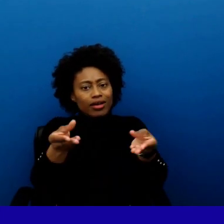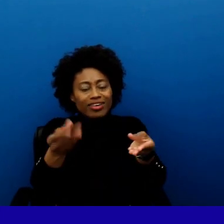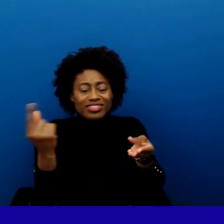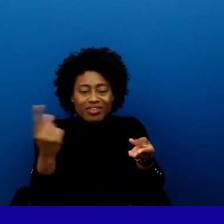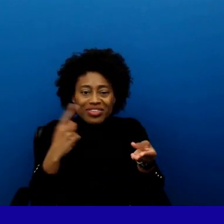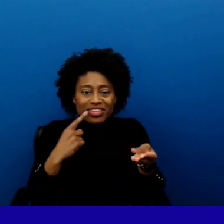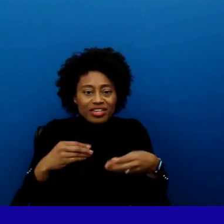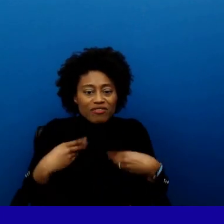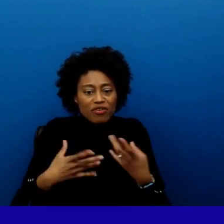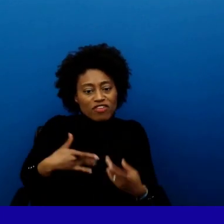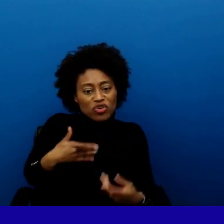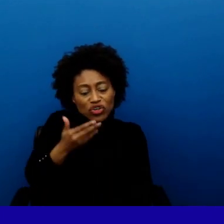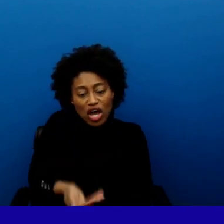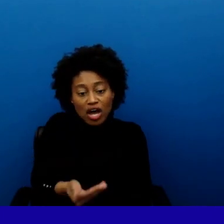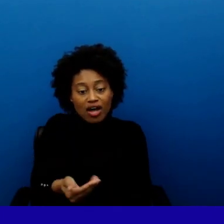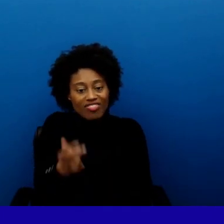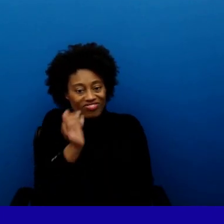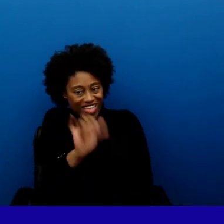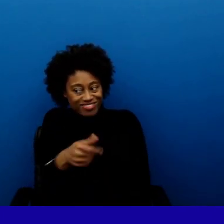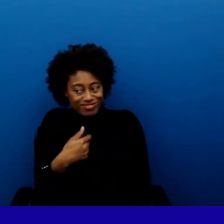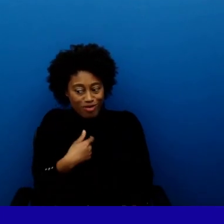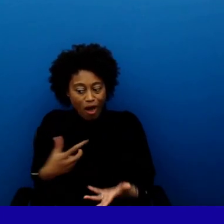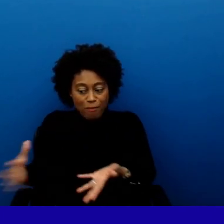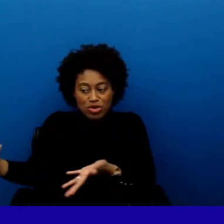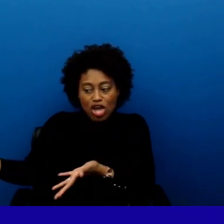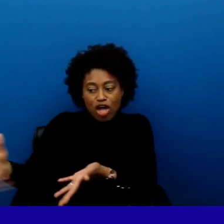make you feel good. So